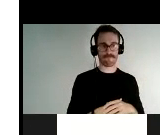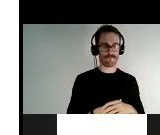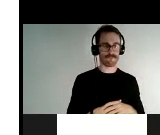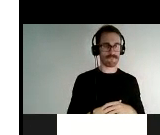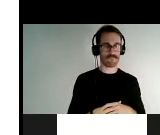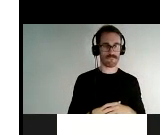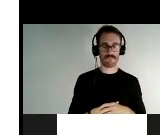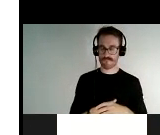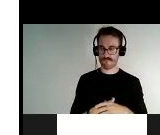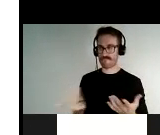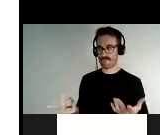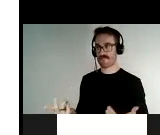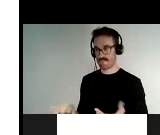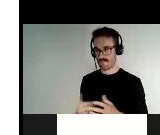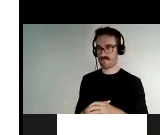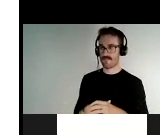Yeah,